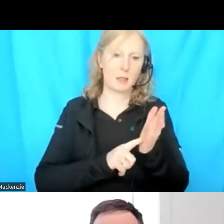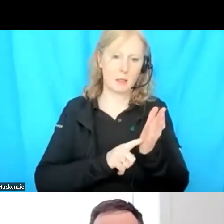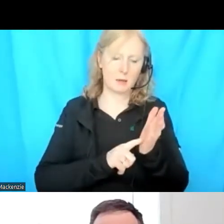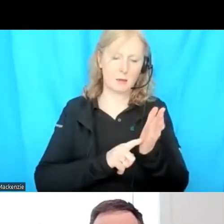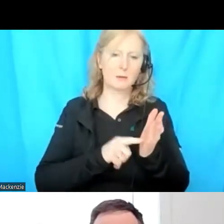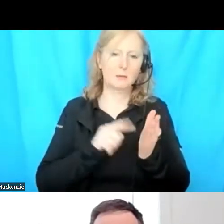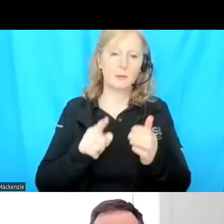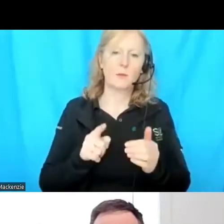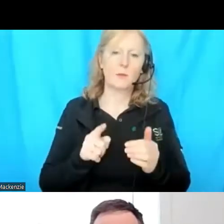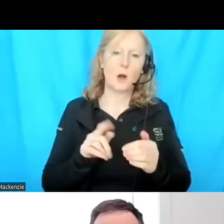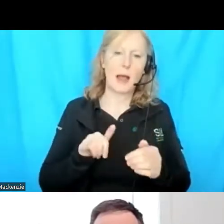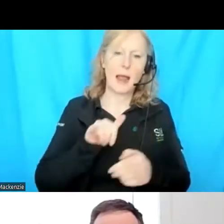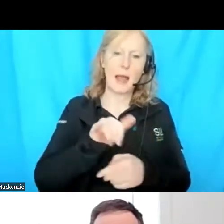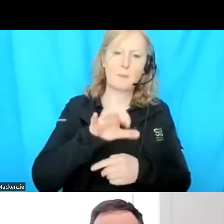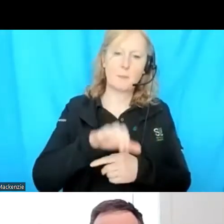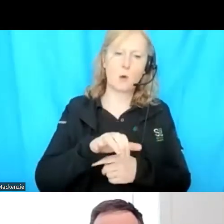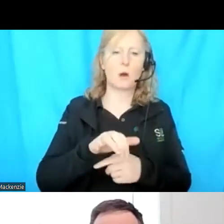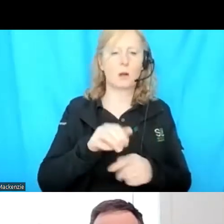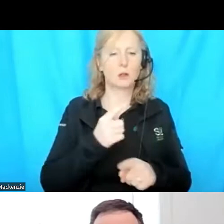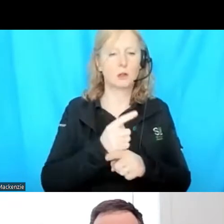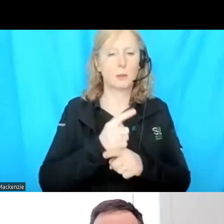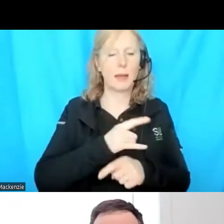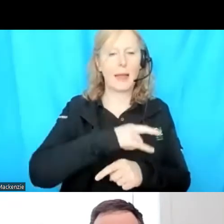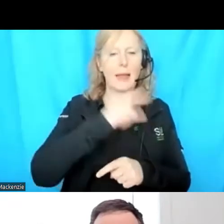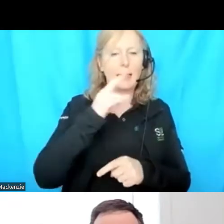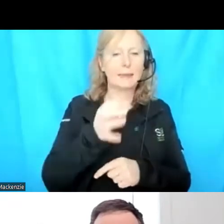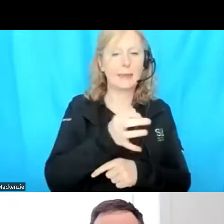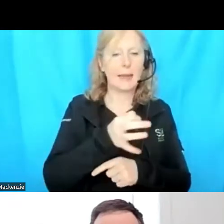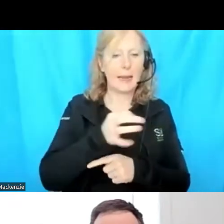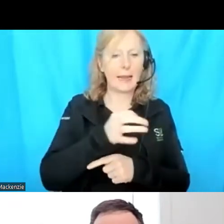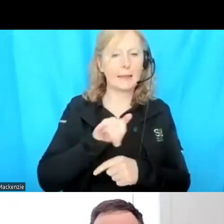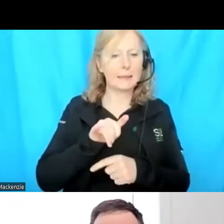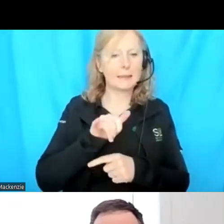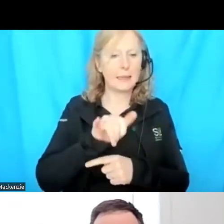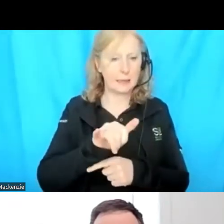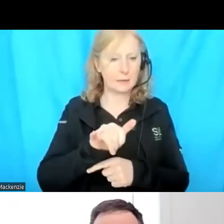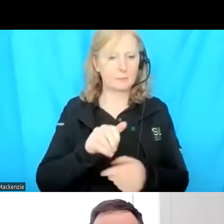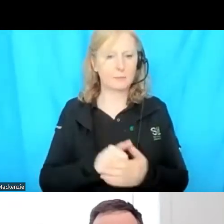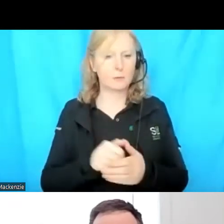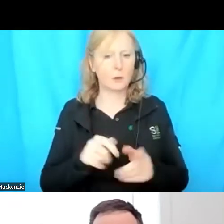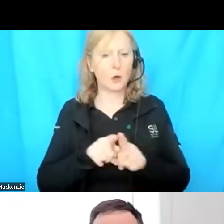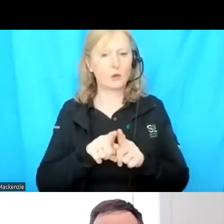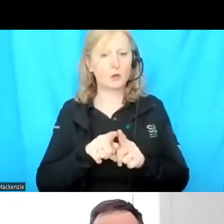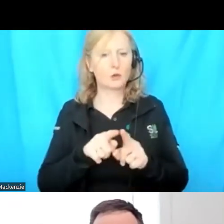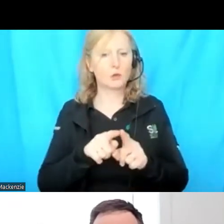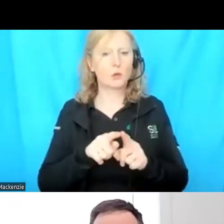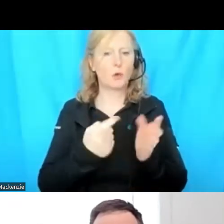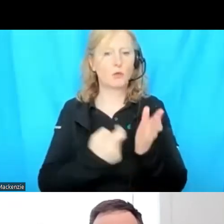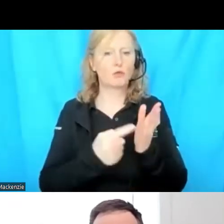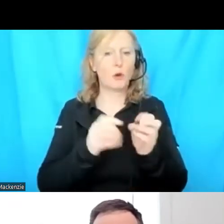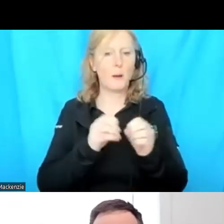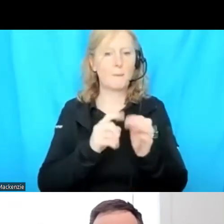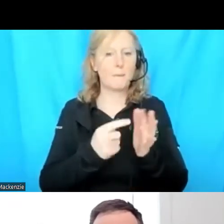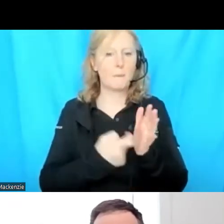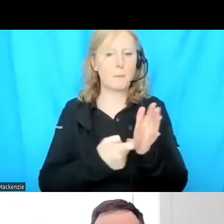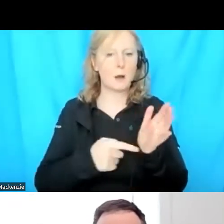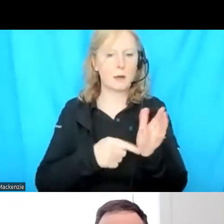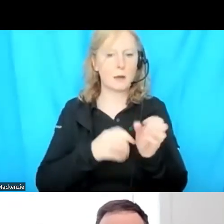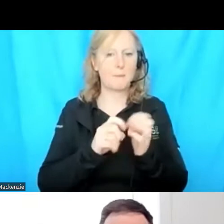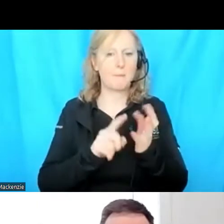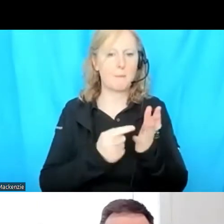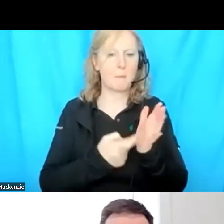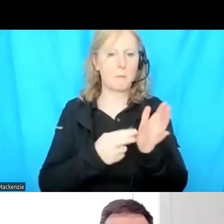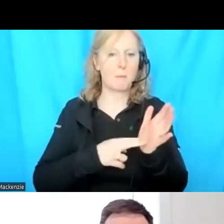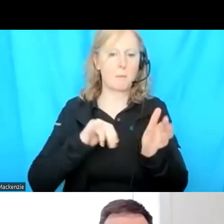HIAL and Highlands and Islands airports in general. And we've got Robert Burns with us, the Stakeholder Engagement Officer from